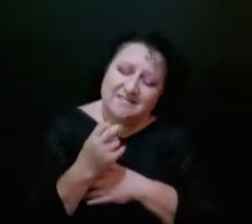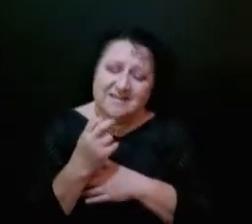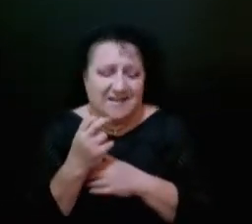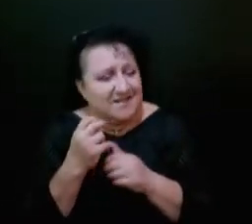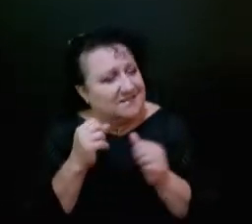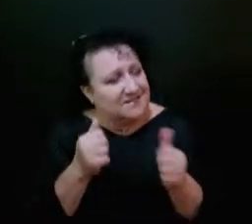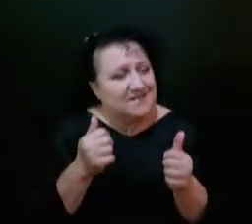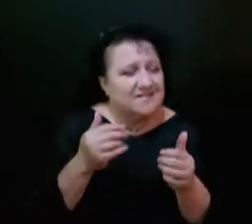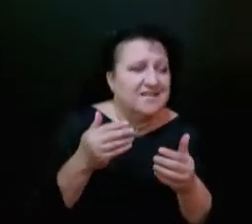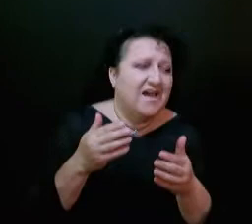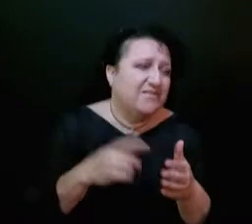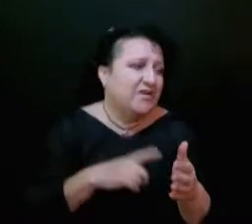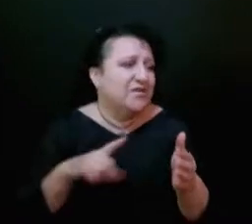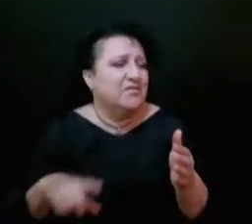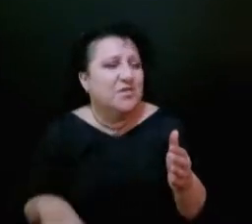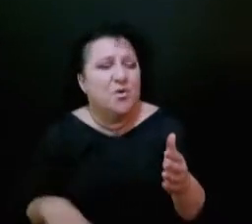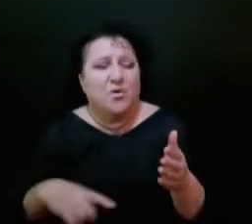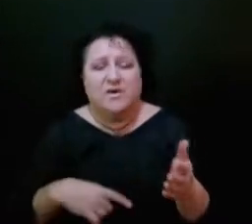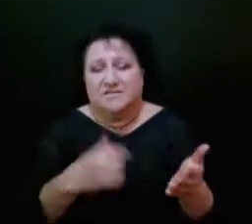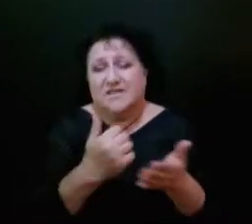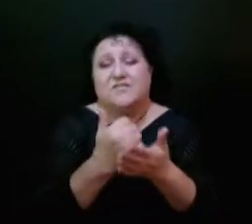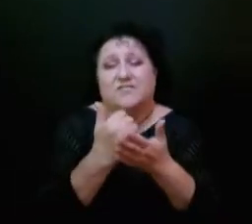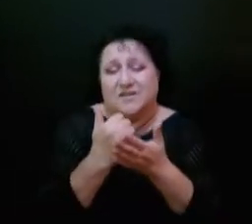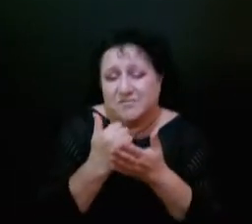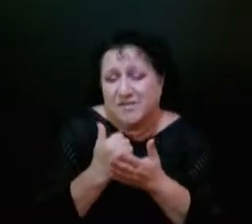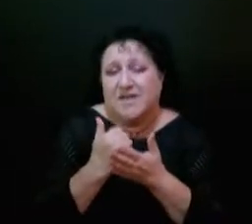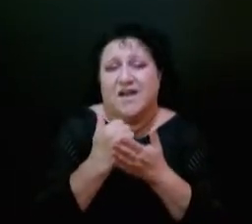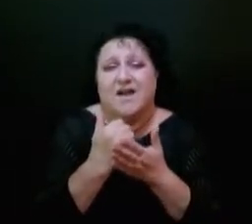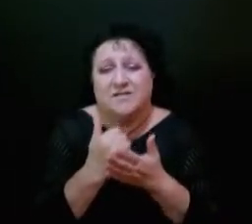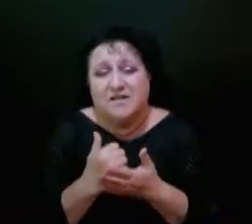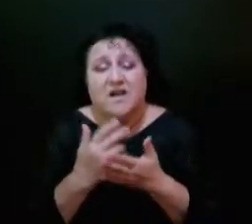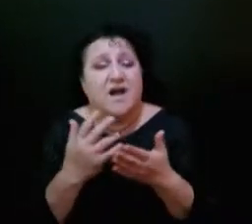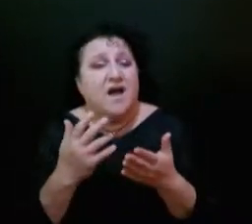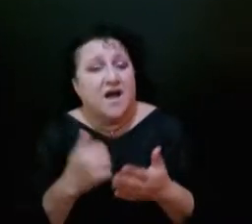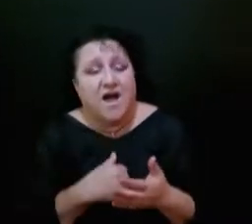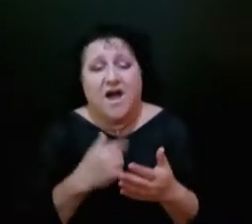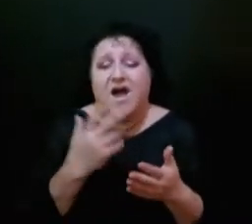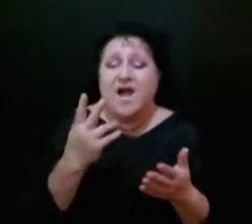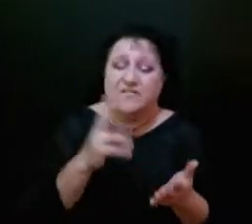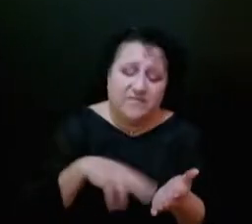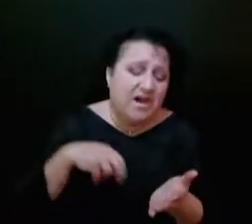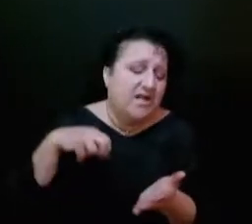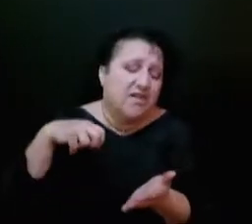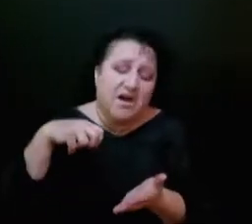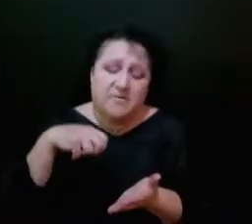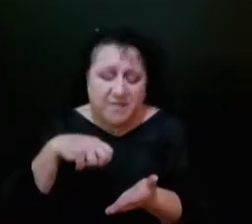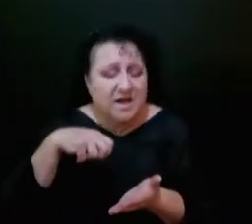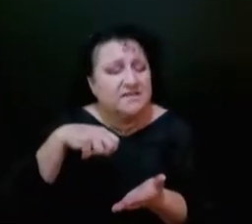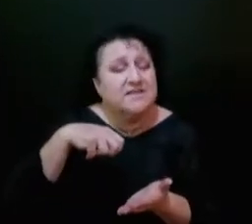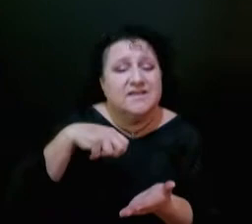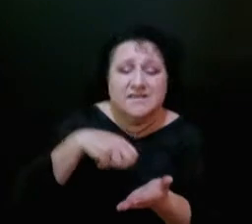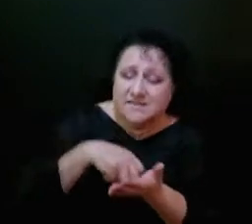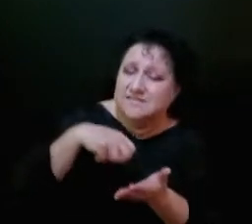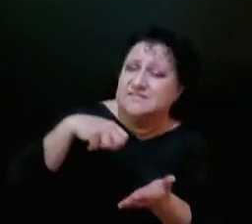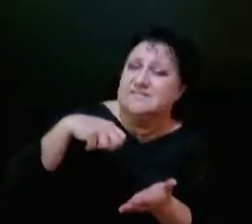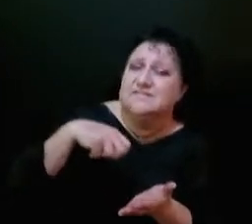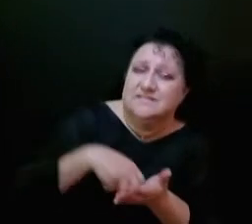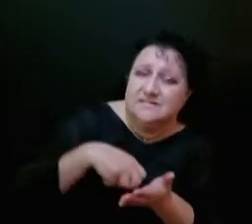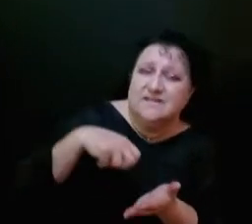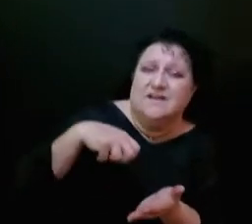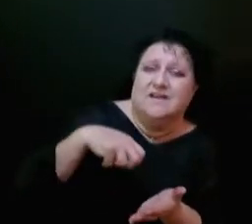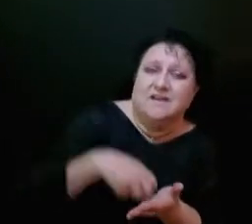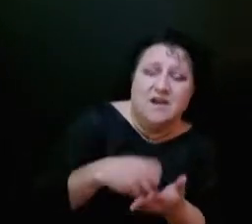me out." So what I do? I fell on my knees, cried, "Lord, help